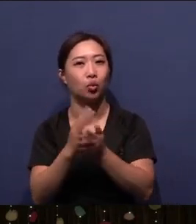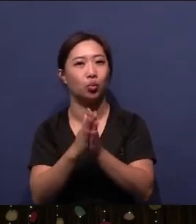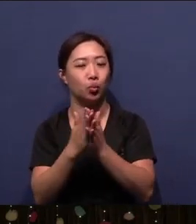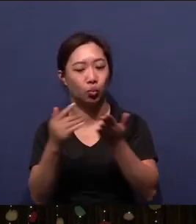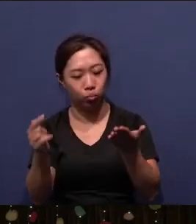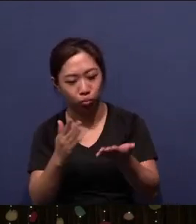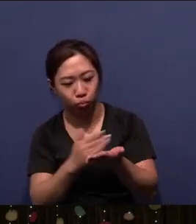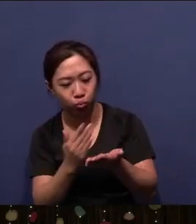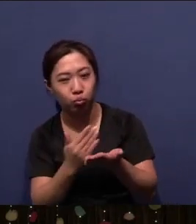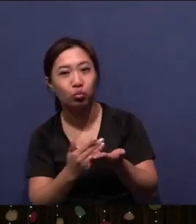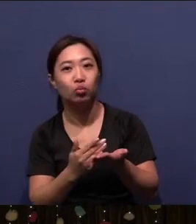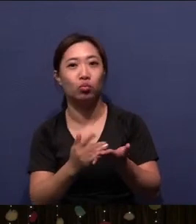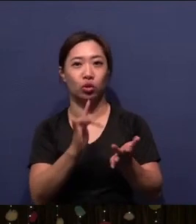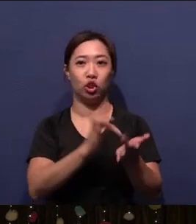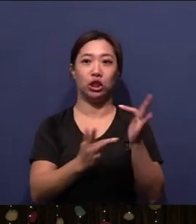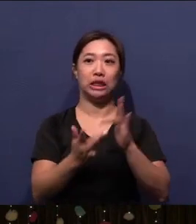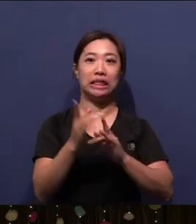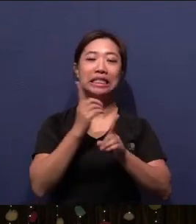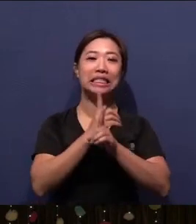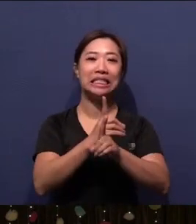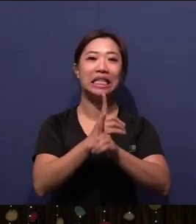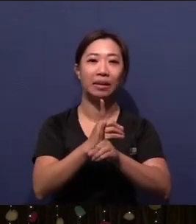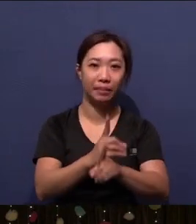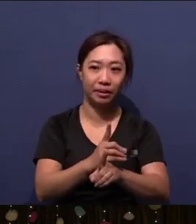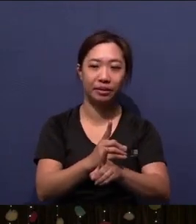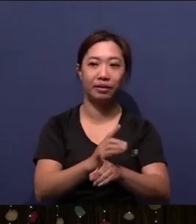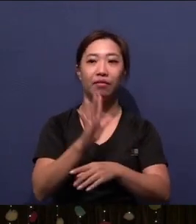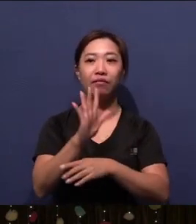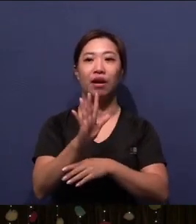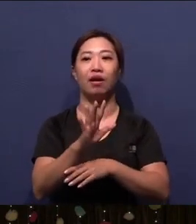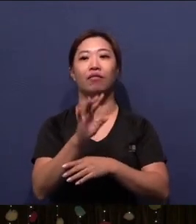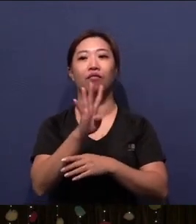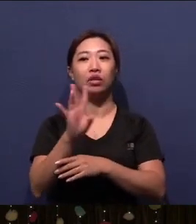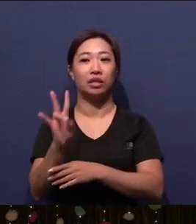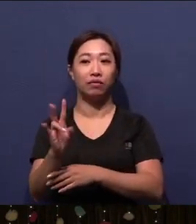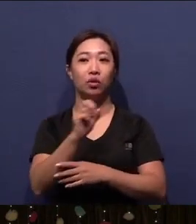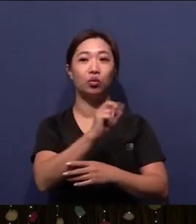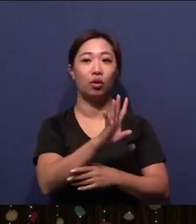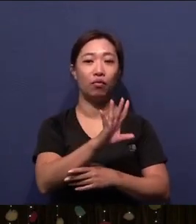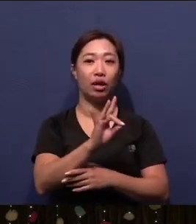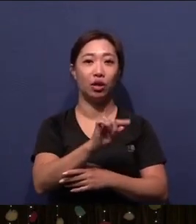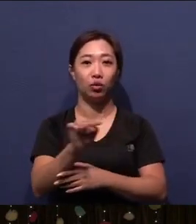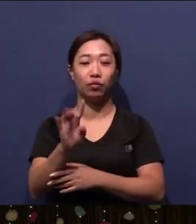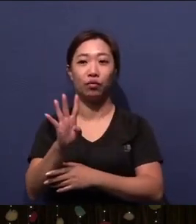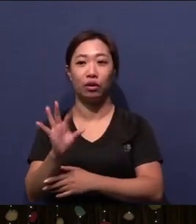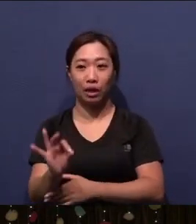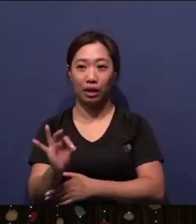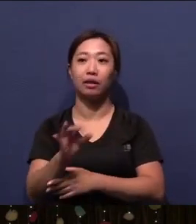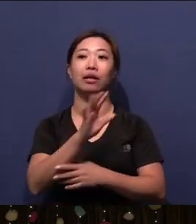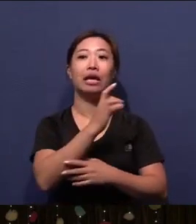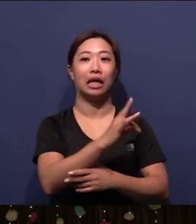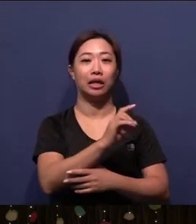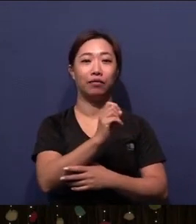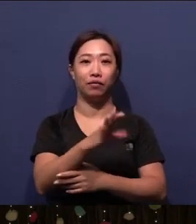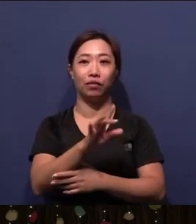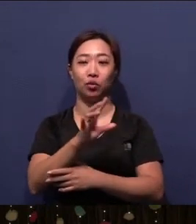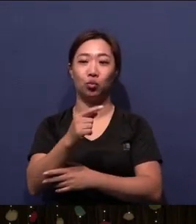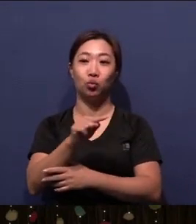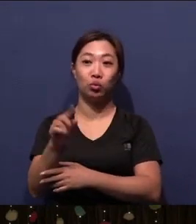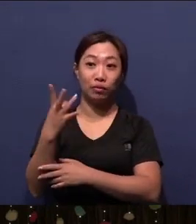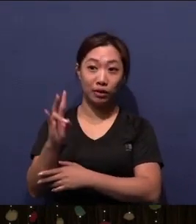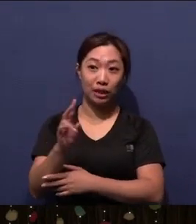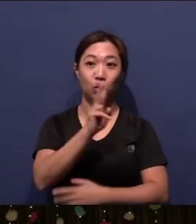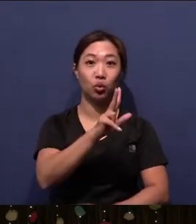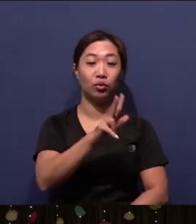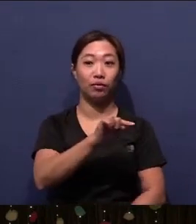refers to Jesus' disciples. In 5:47, 12:48-49, 18:15-17, 23:8,